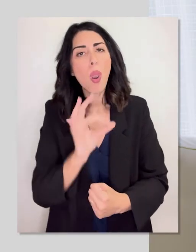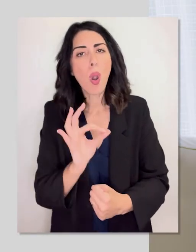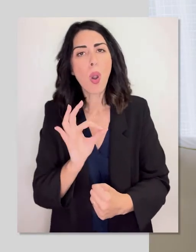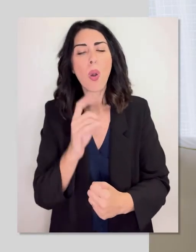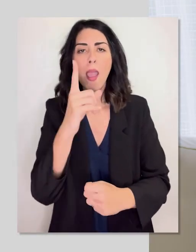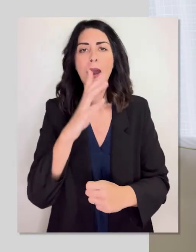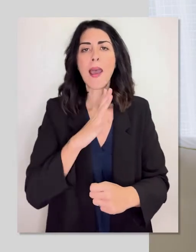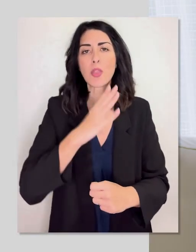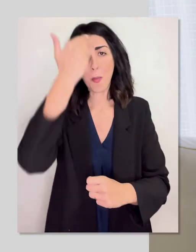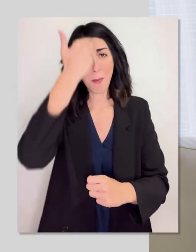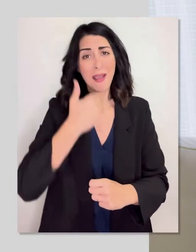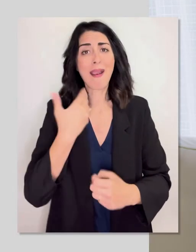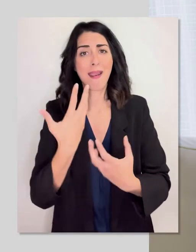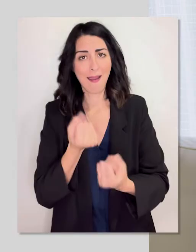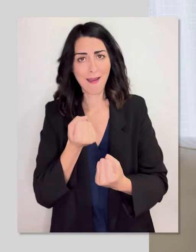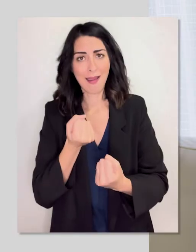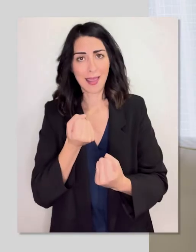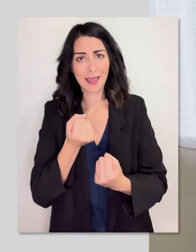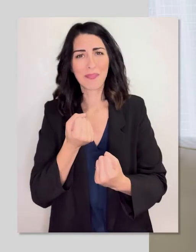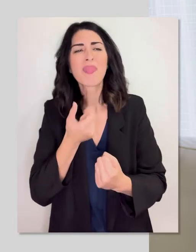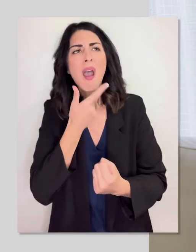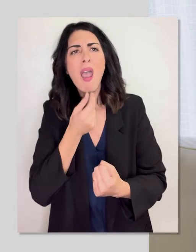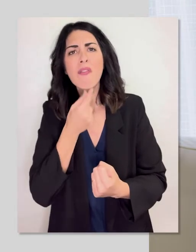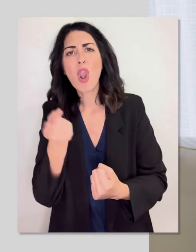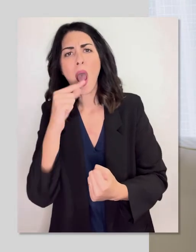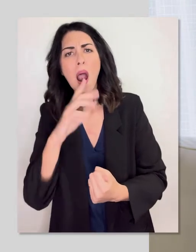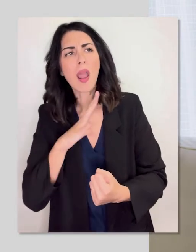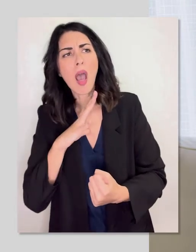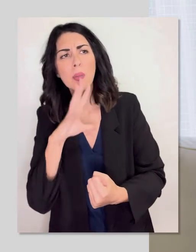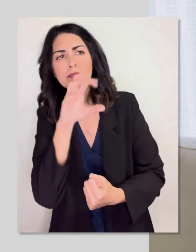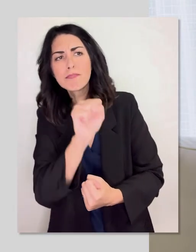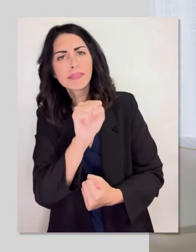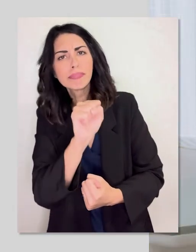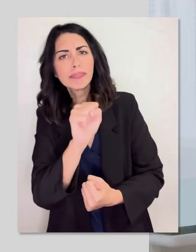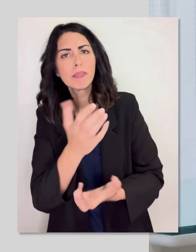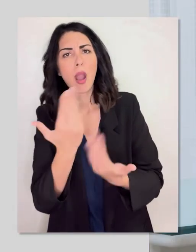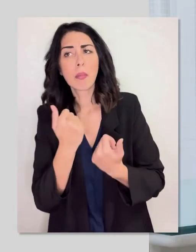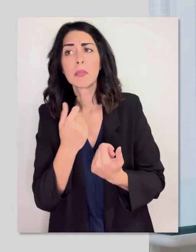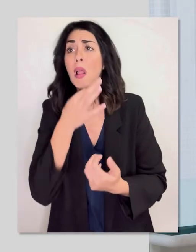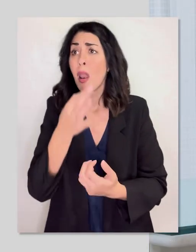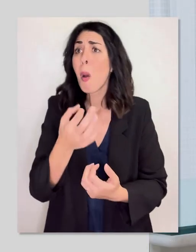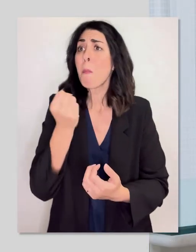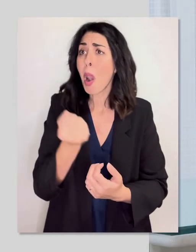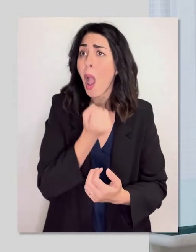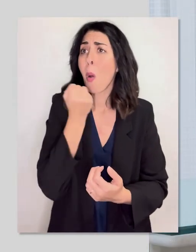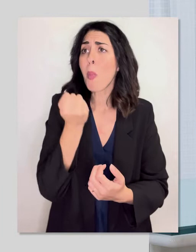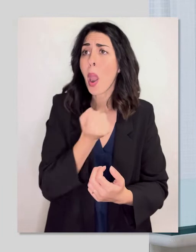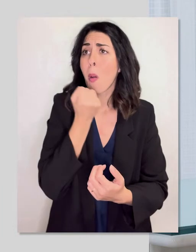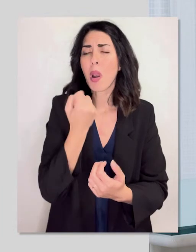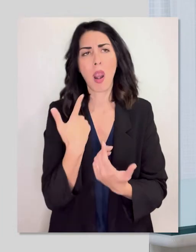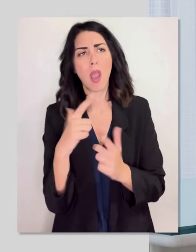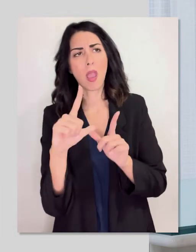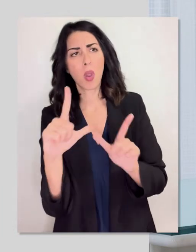they're in severe pain, but it doesn't look bad unless they're throwing up and lying down in bed. And